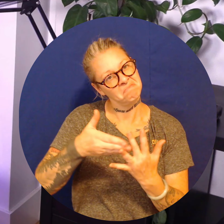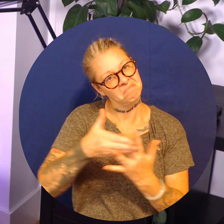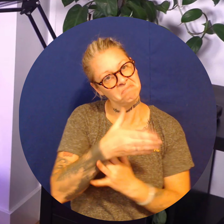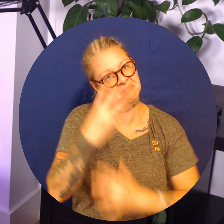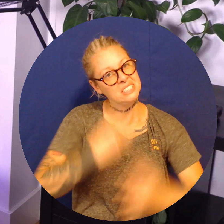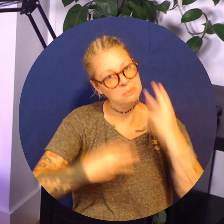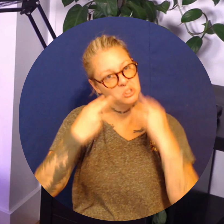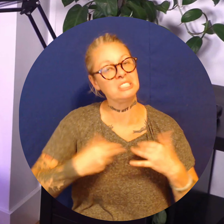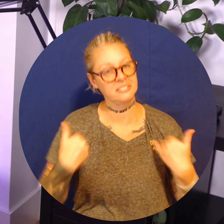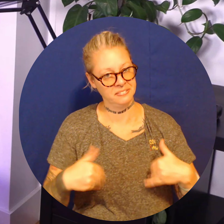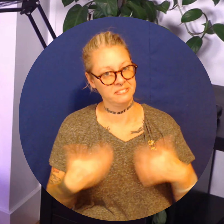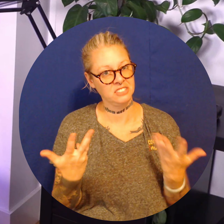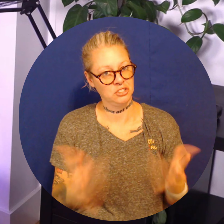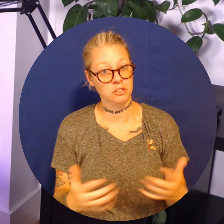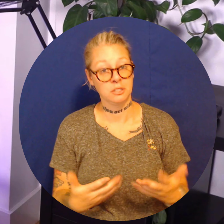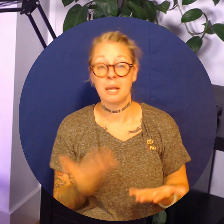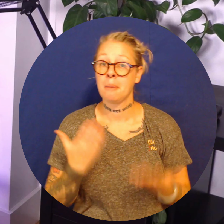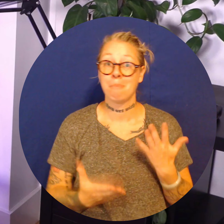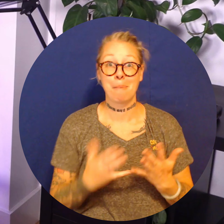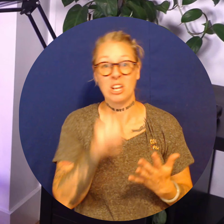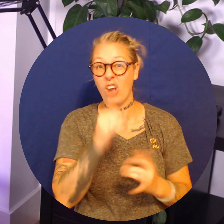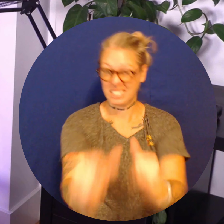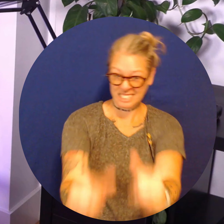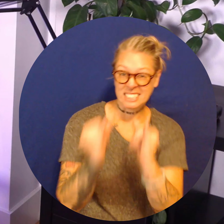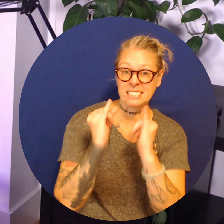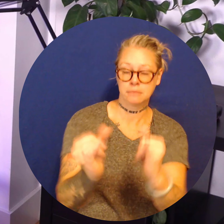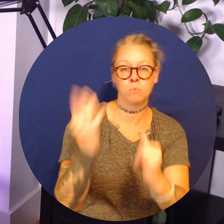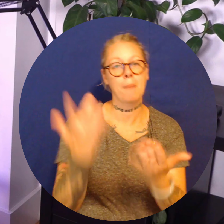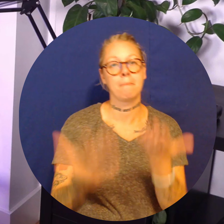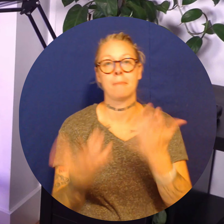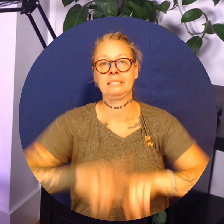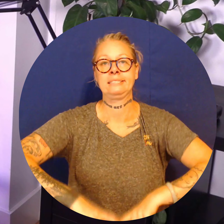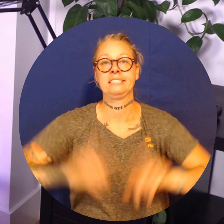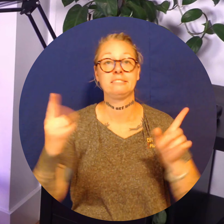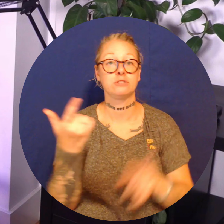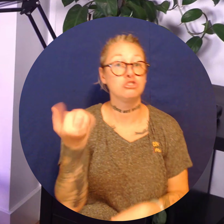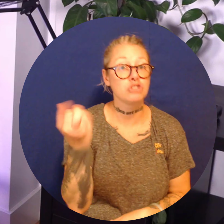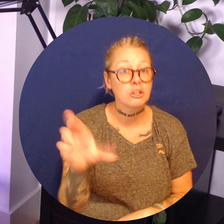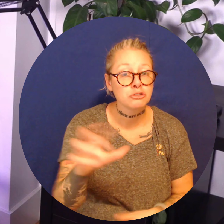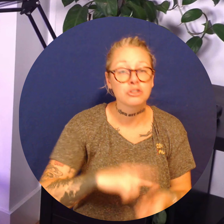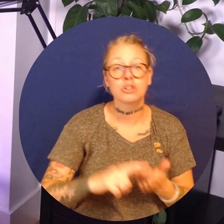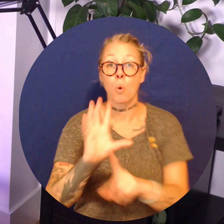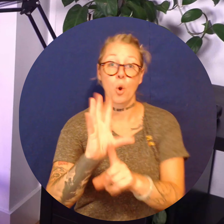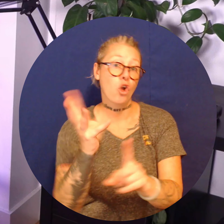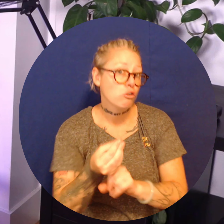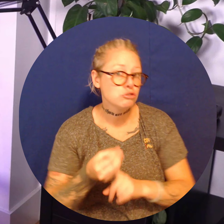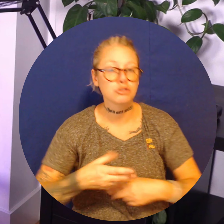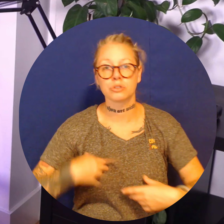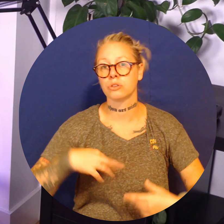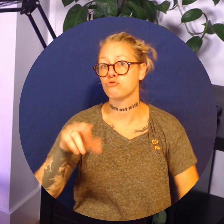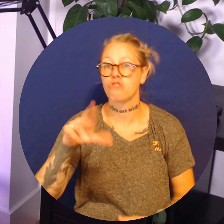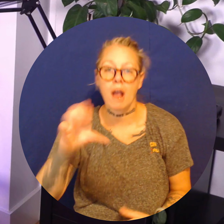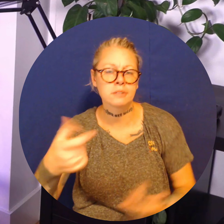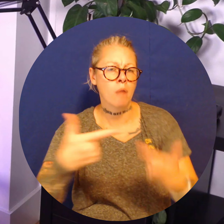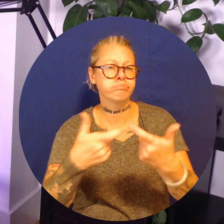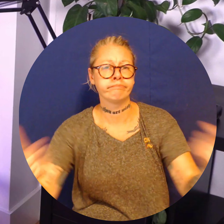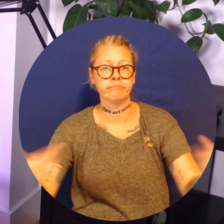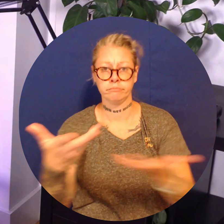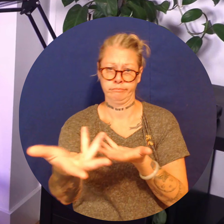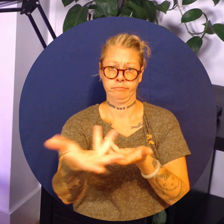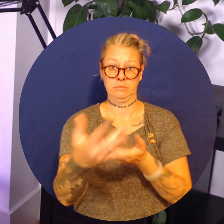literally been there maybe not to the same degree because we don't share the same gender or cultural norms or